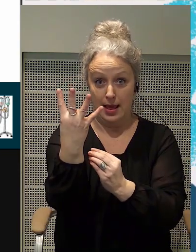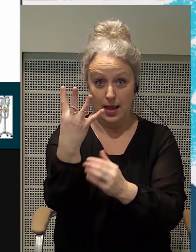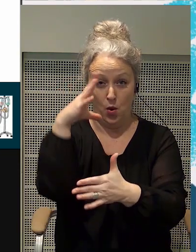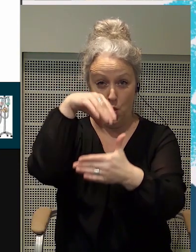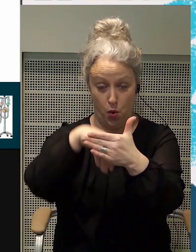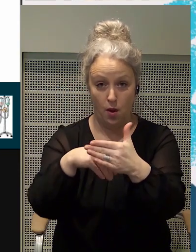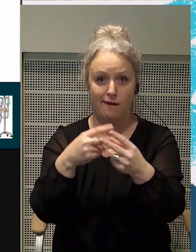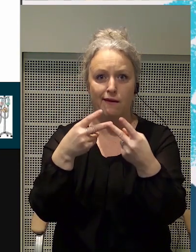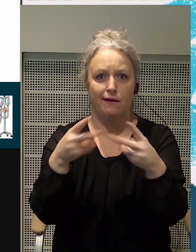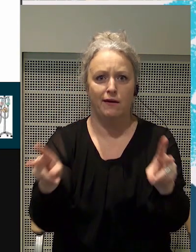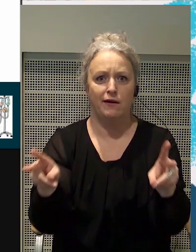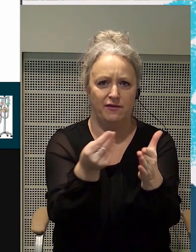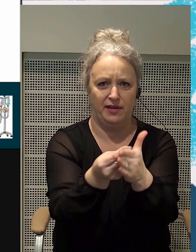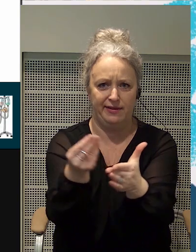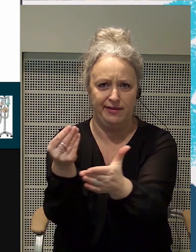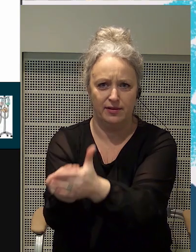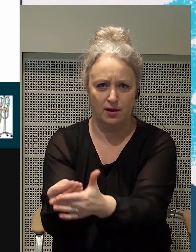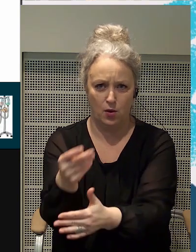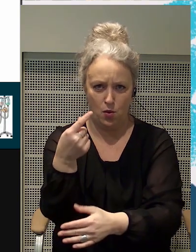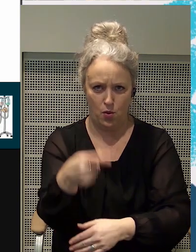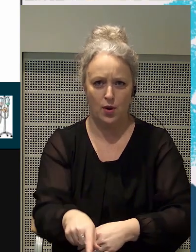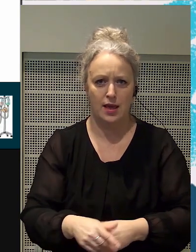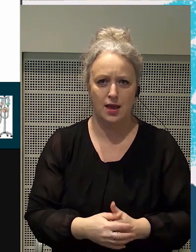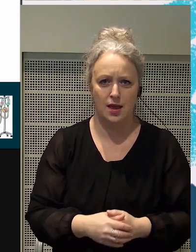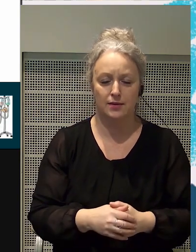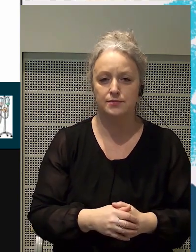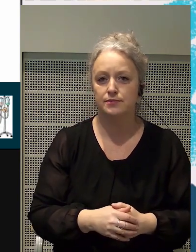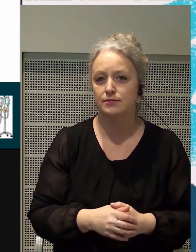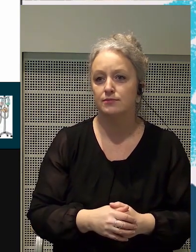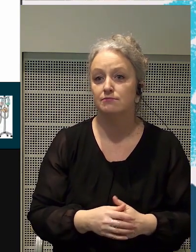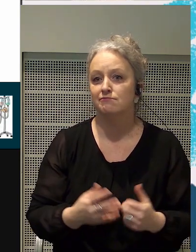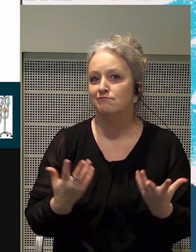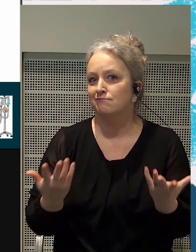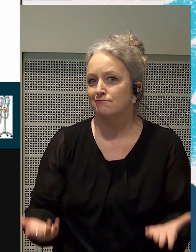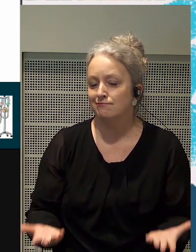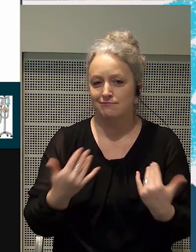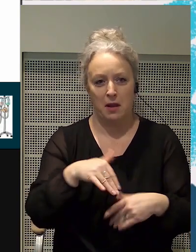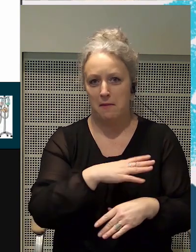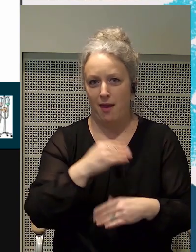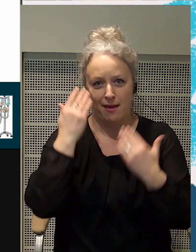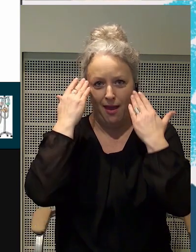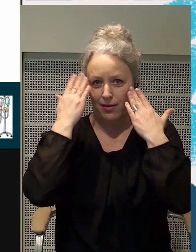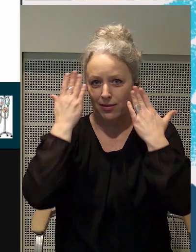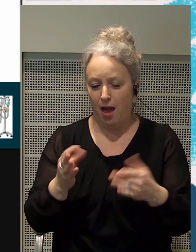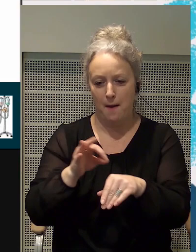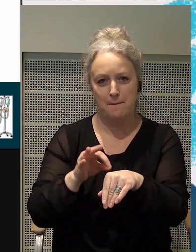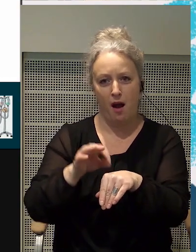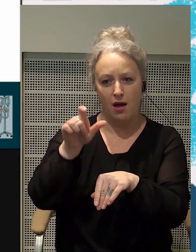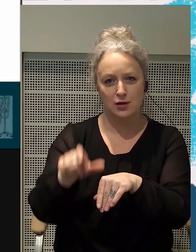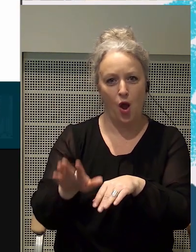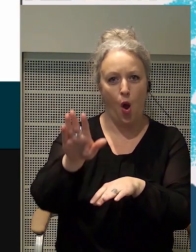predict what bothers the patients the most about the removal of a molar, how can we have insight in more complex